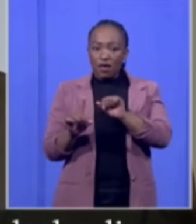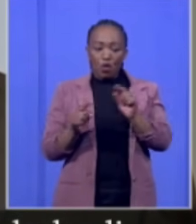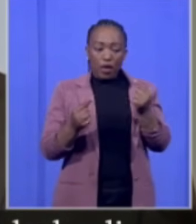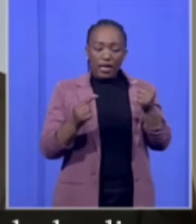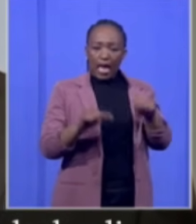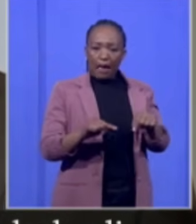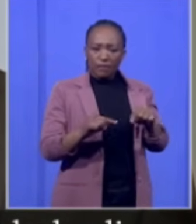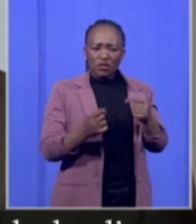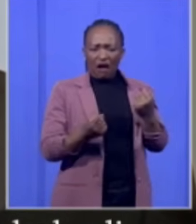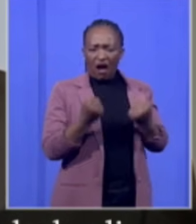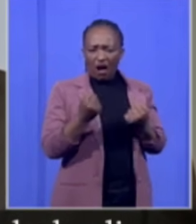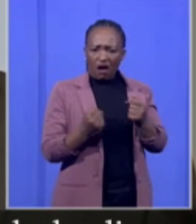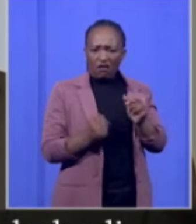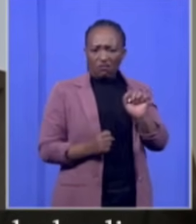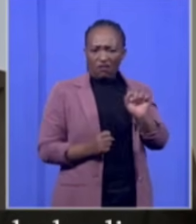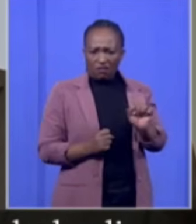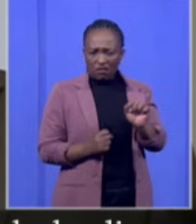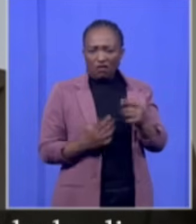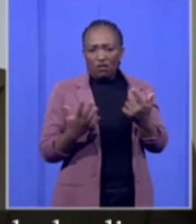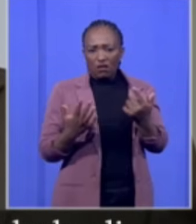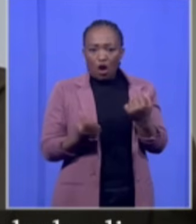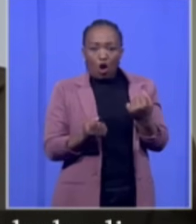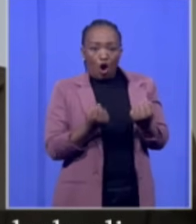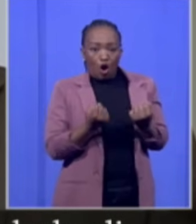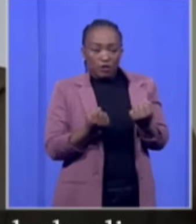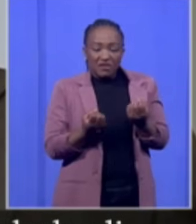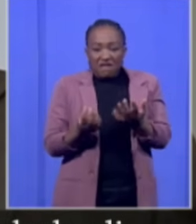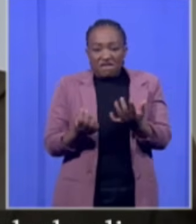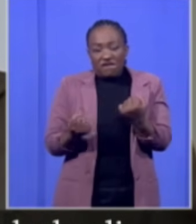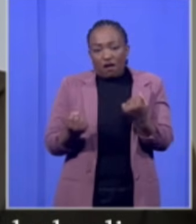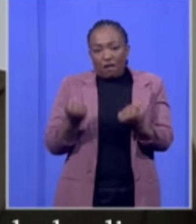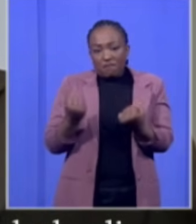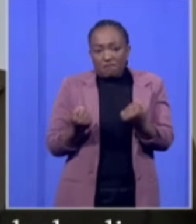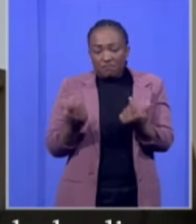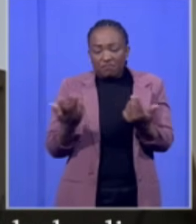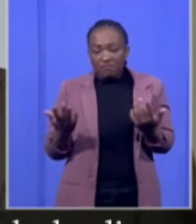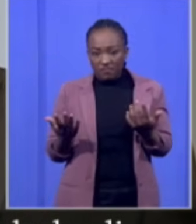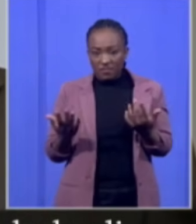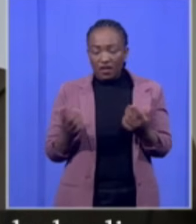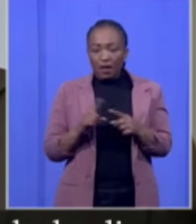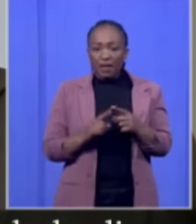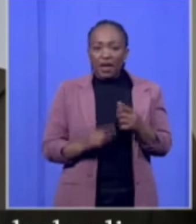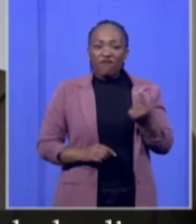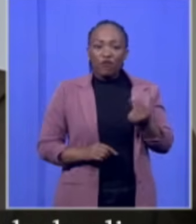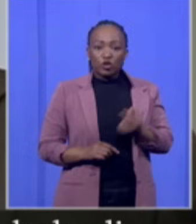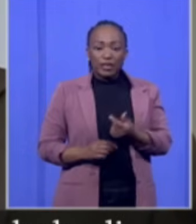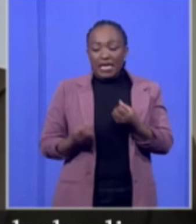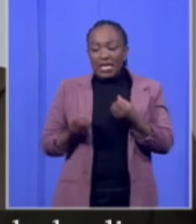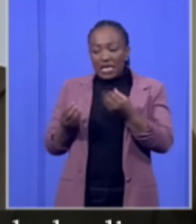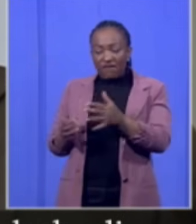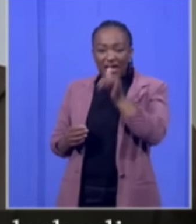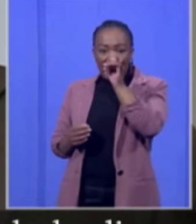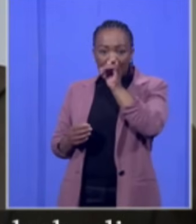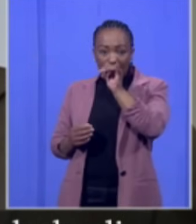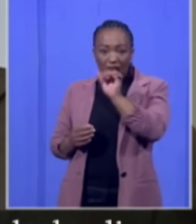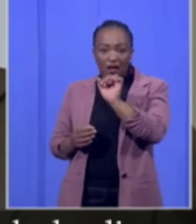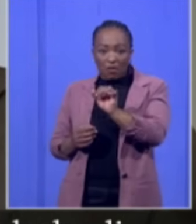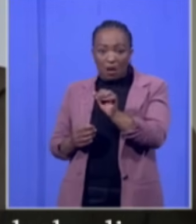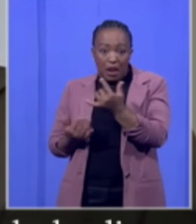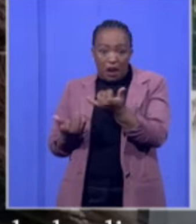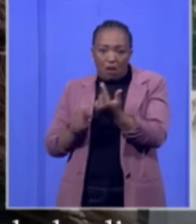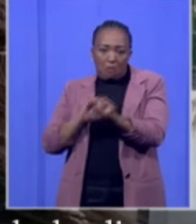his car, the court gave him back the car. But unfortunately, he gave his own criminal the car, and this is what he have done